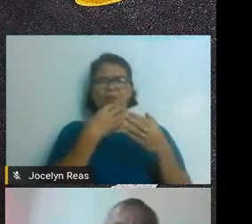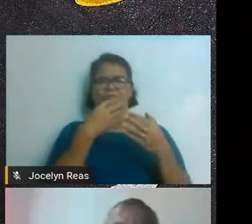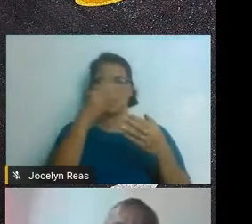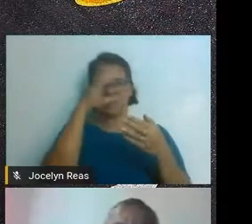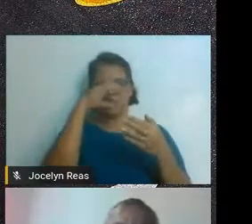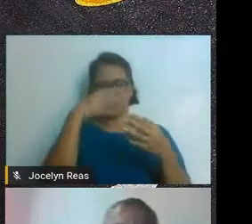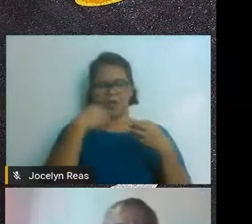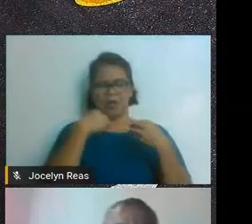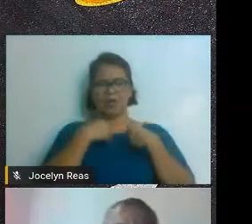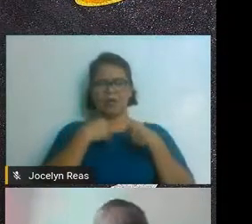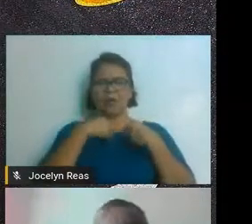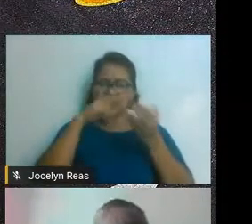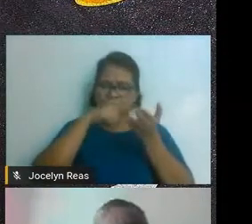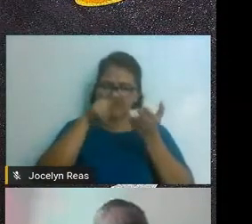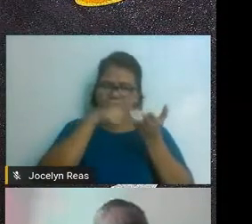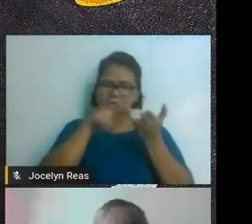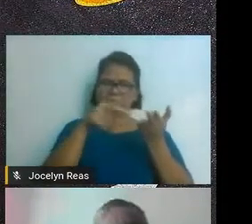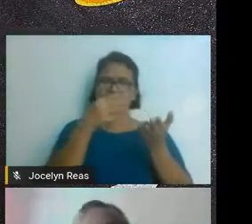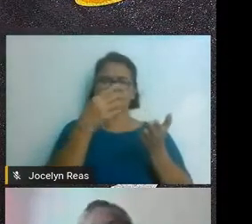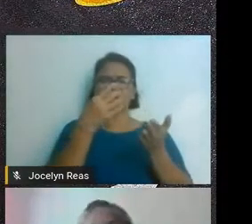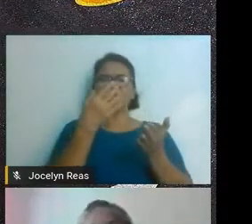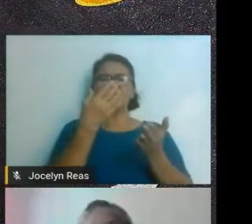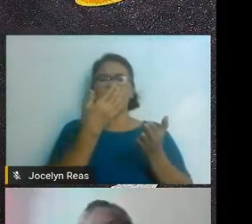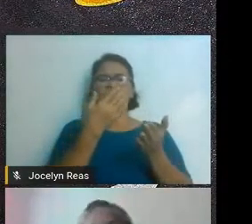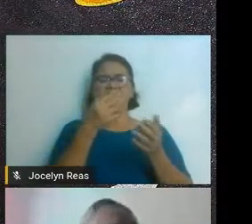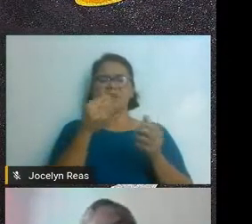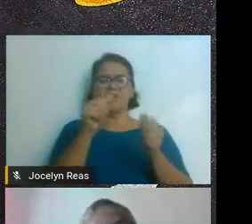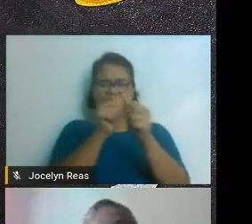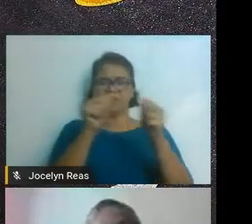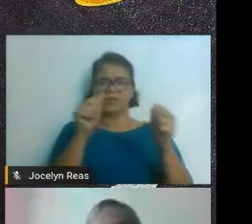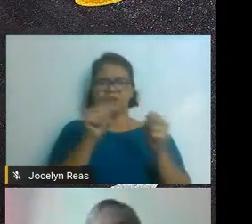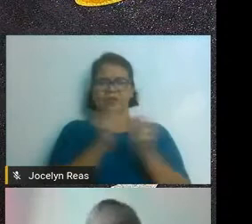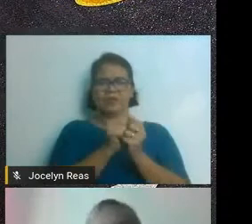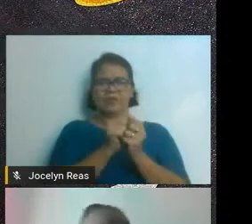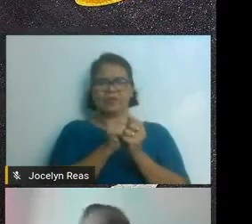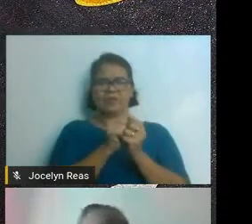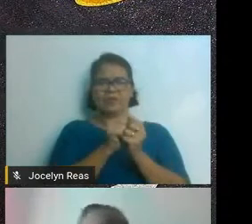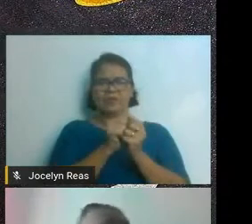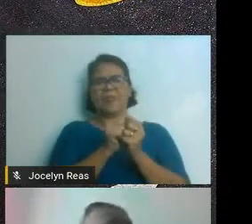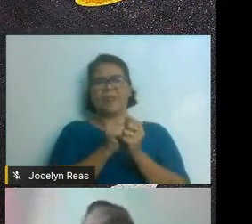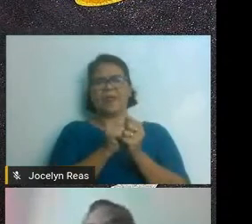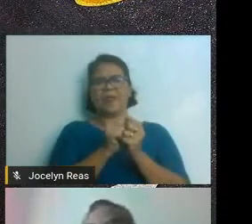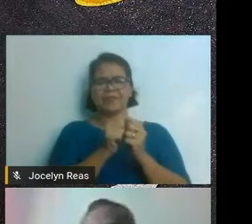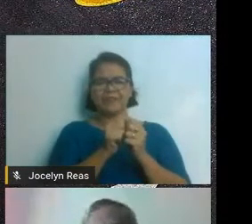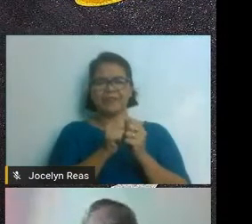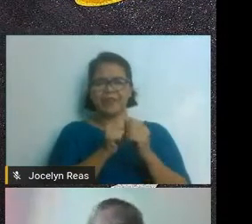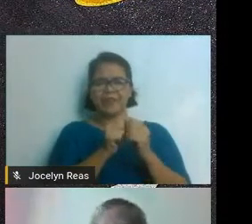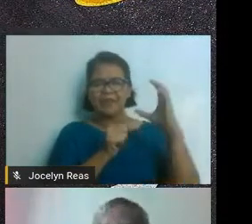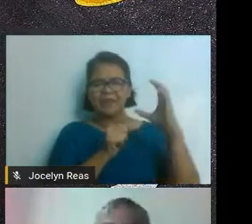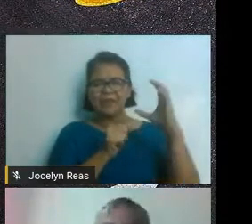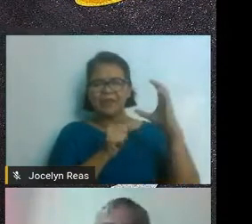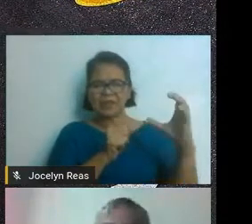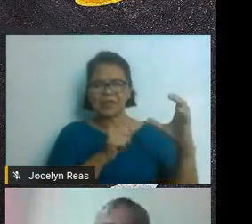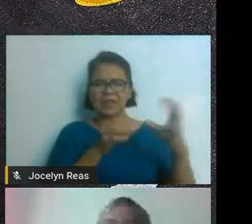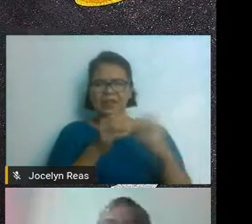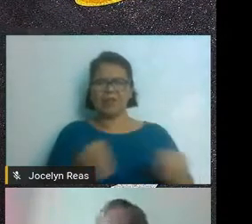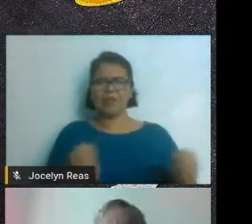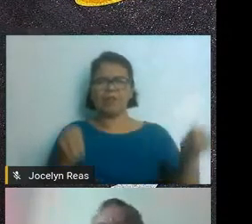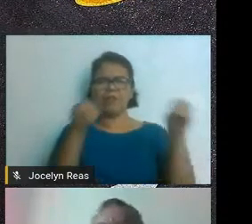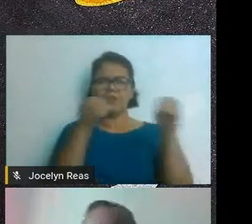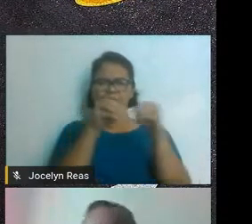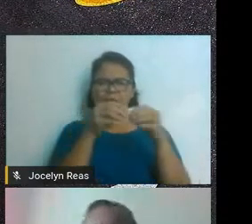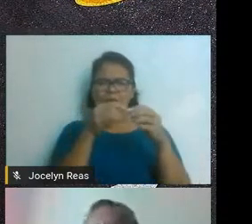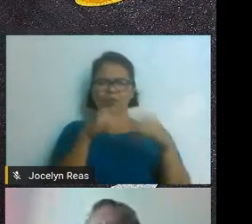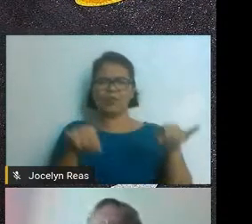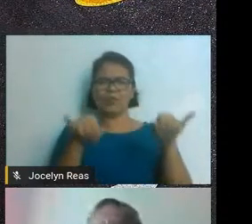your own organization. If you ask me, yung C dyan sa Prince is most important. Credibility. You,